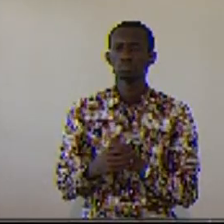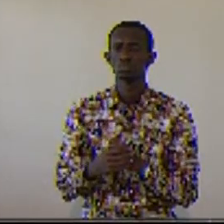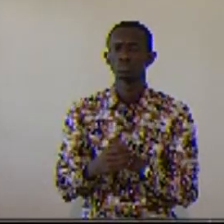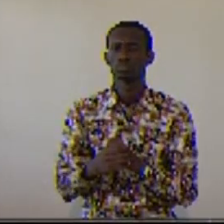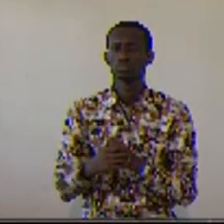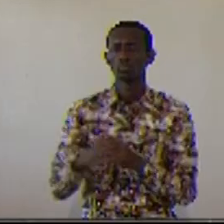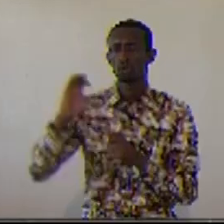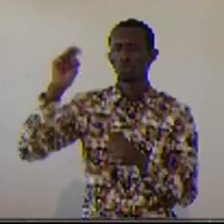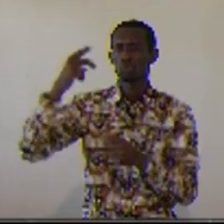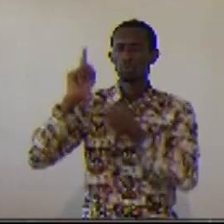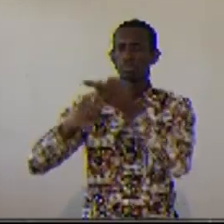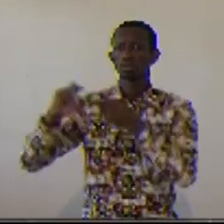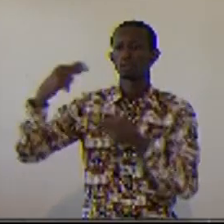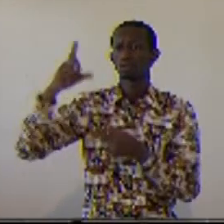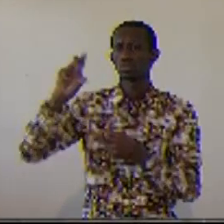alkyl halide.